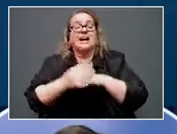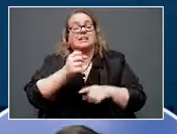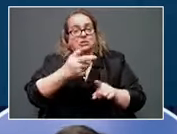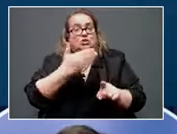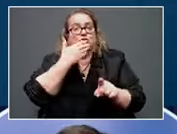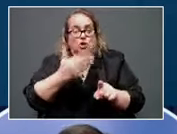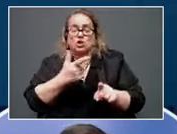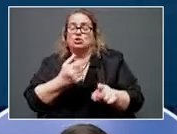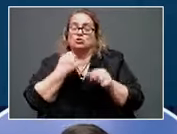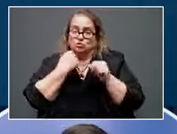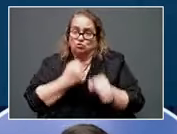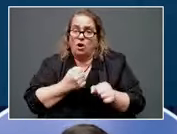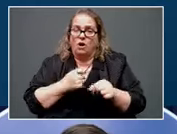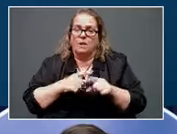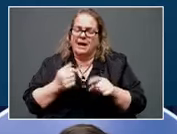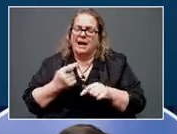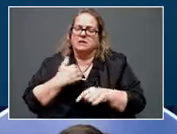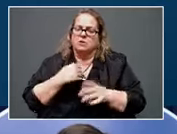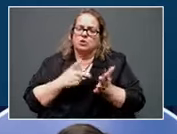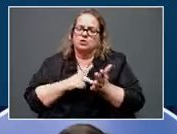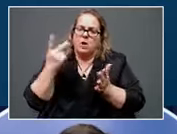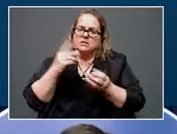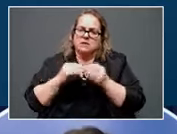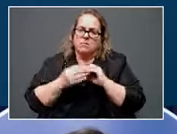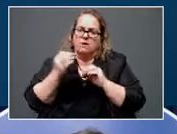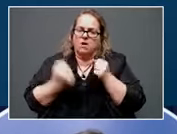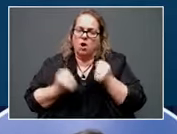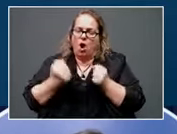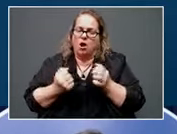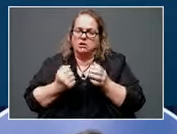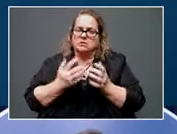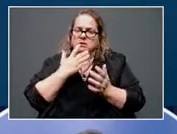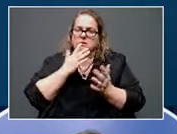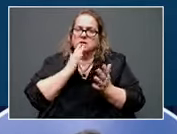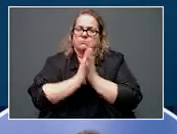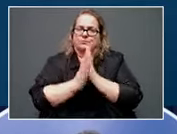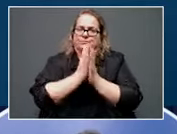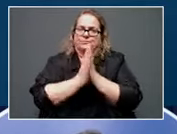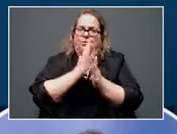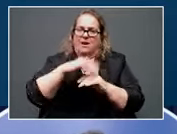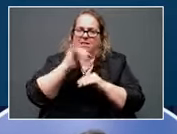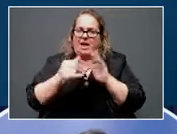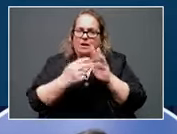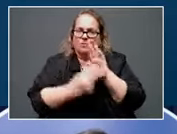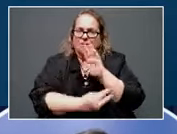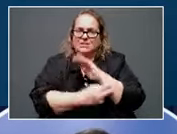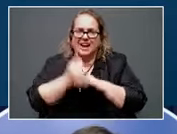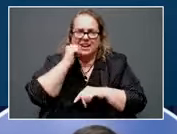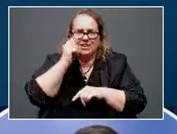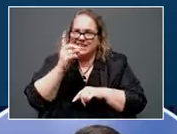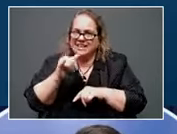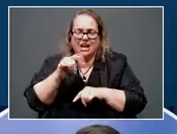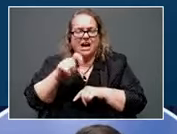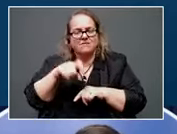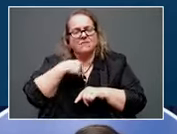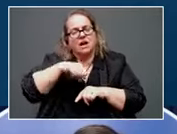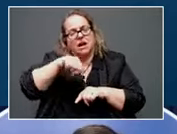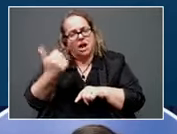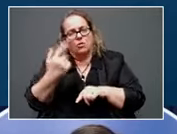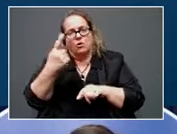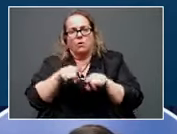right now it has twice the number of vehicles crossing it every day as it was designed to take. This is going to